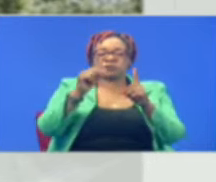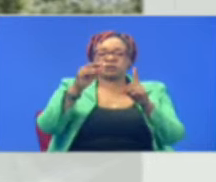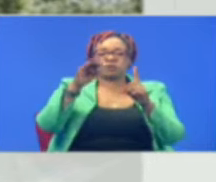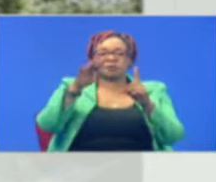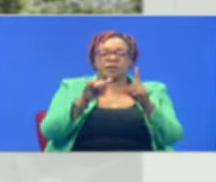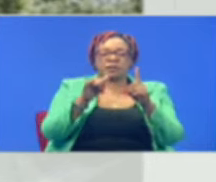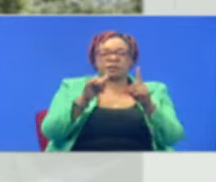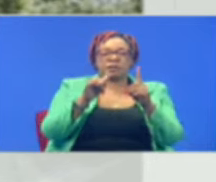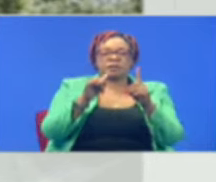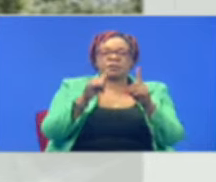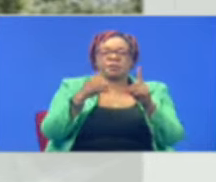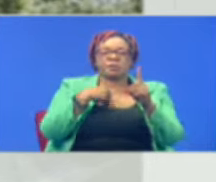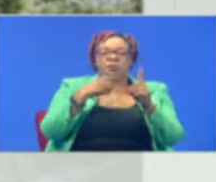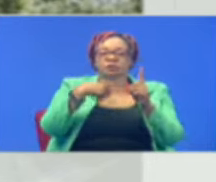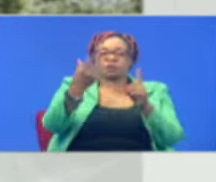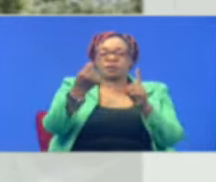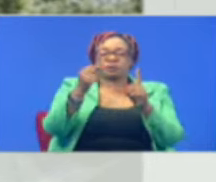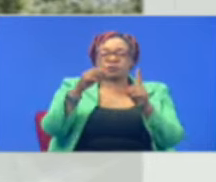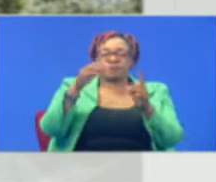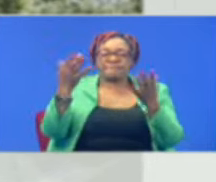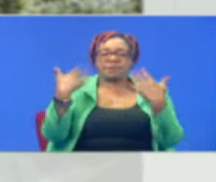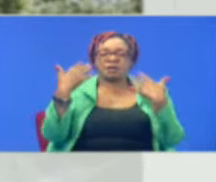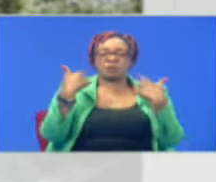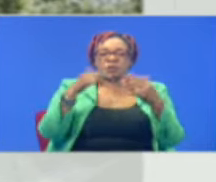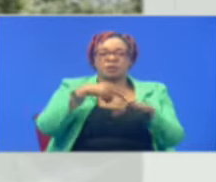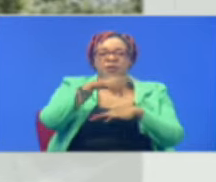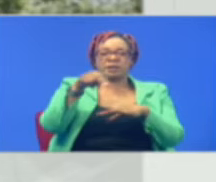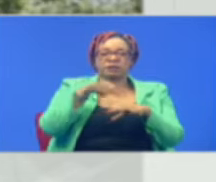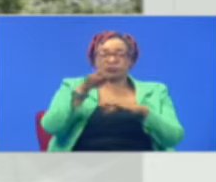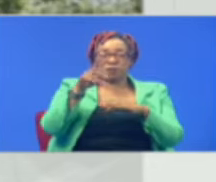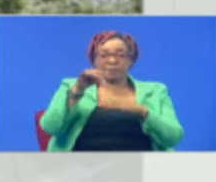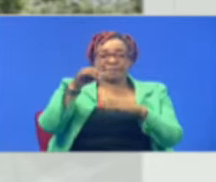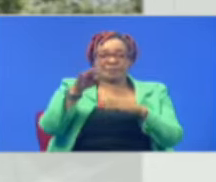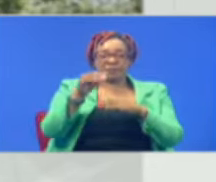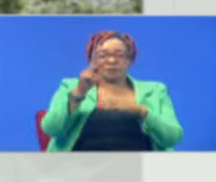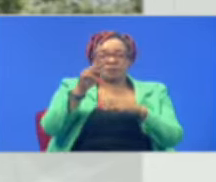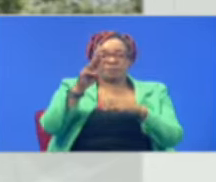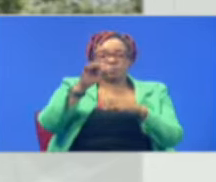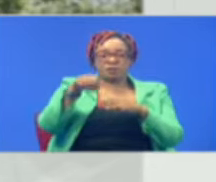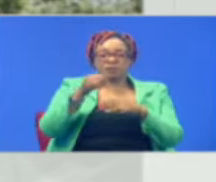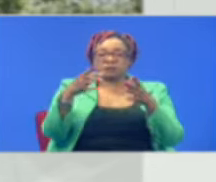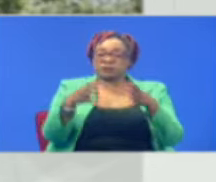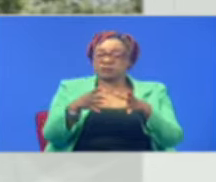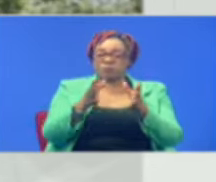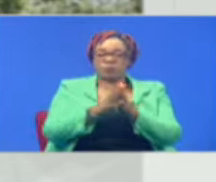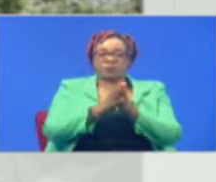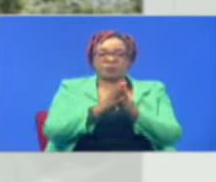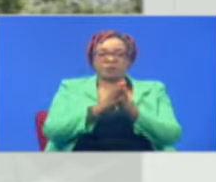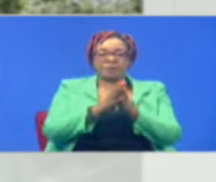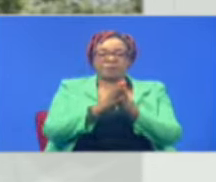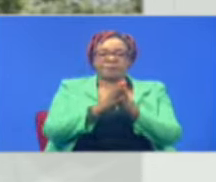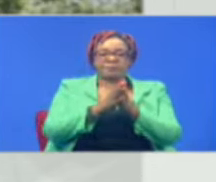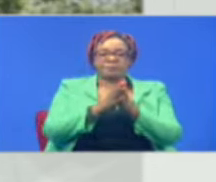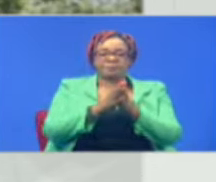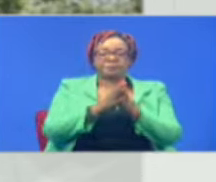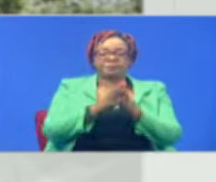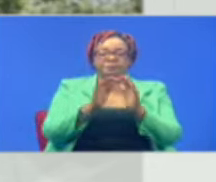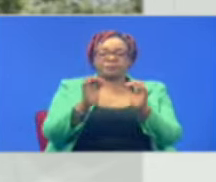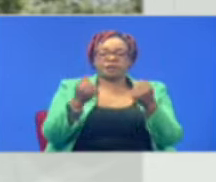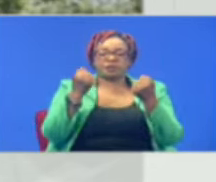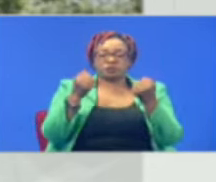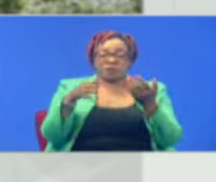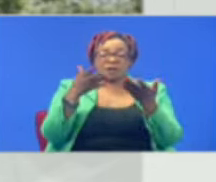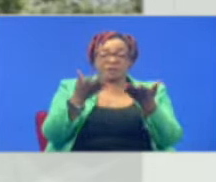route to the Meru National Park. The KWS team, in collaboration with Mountain Rescue, are on the ground